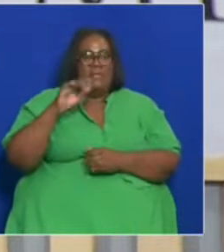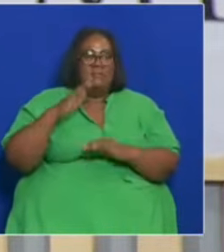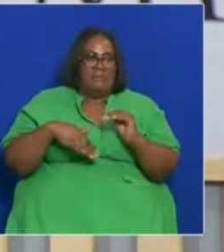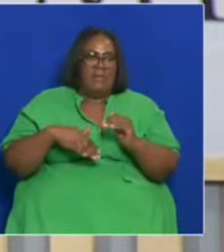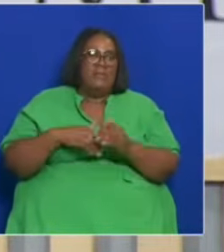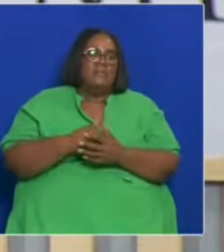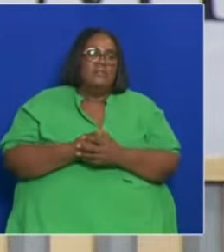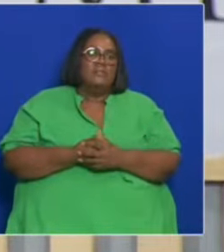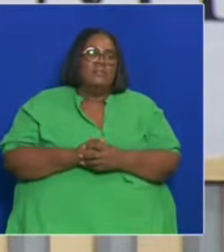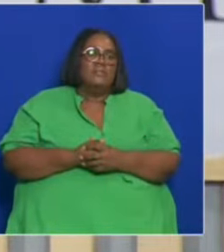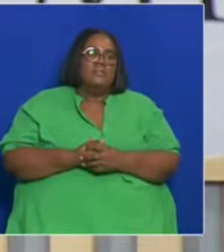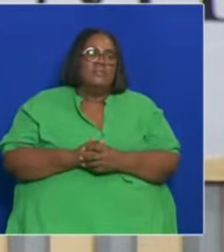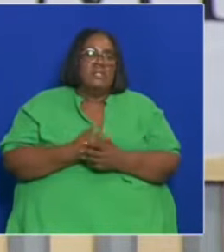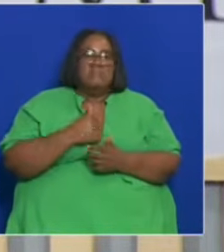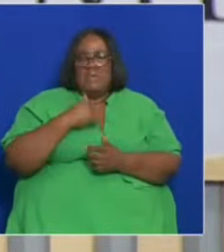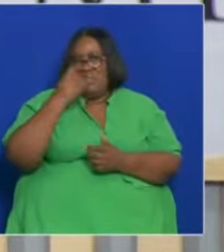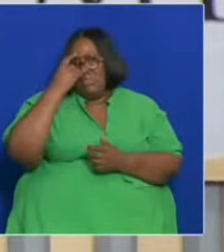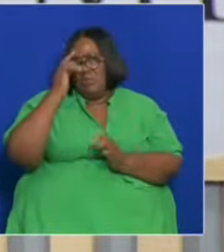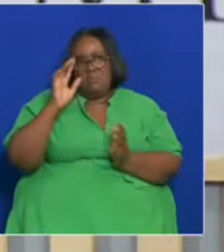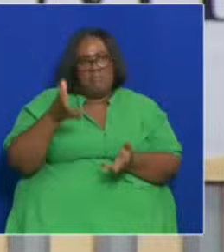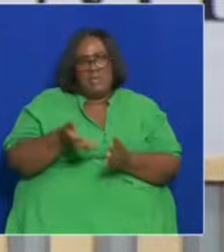mind at all given time.